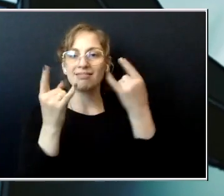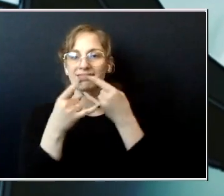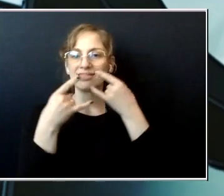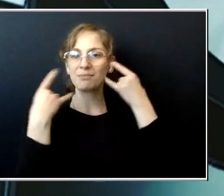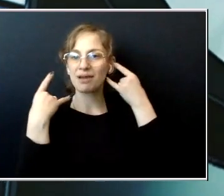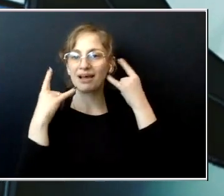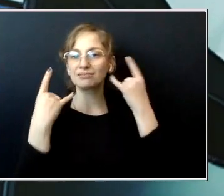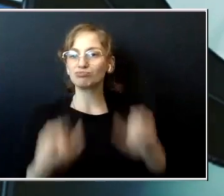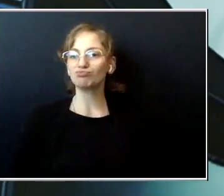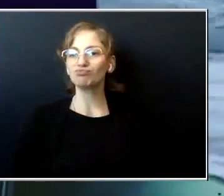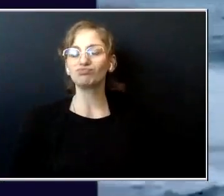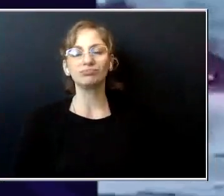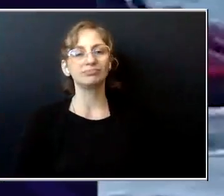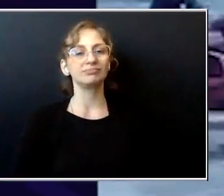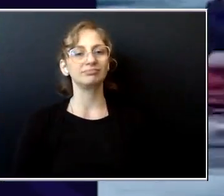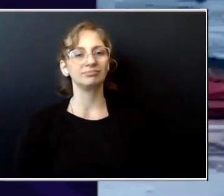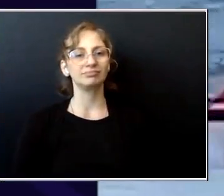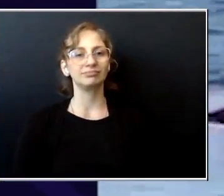mask.